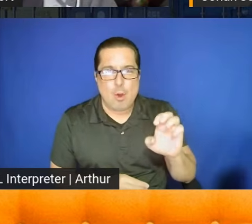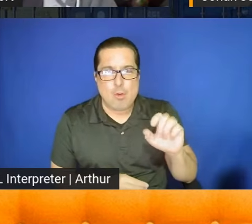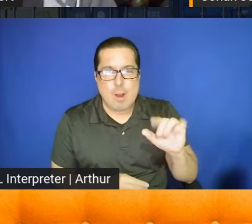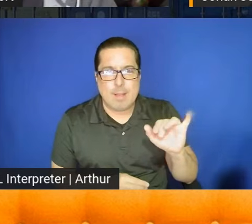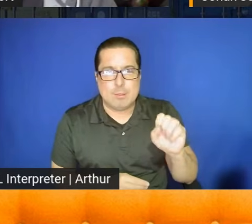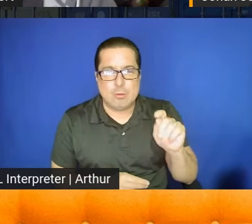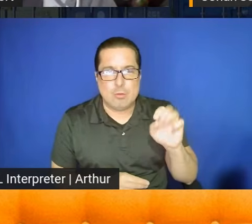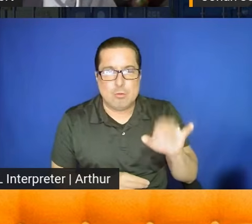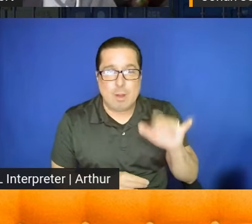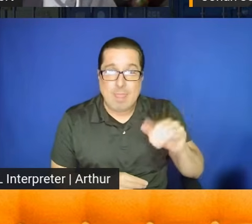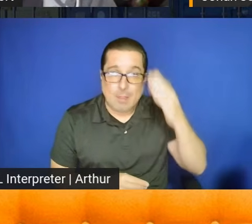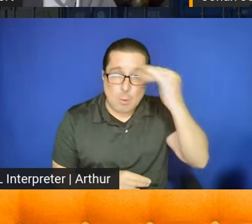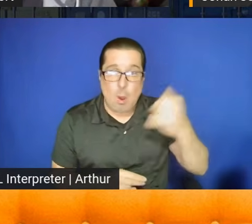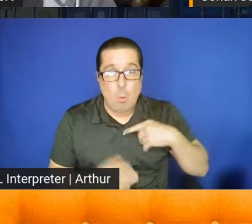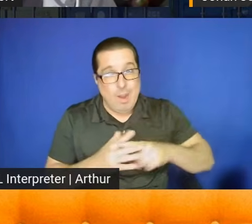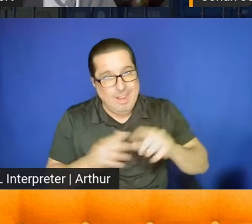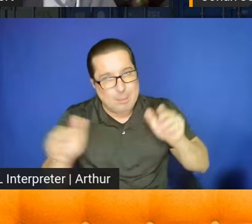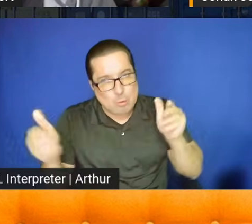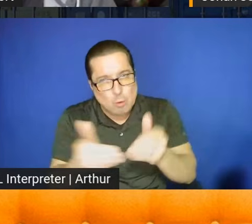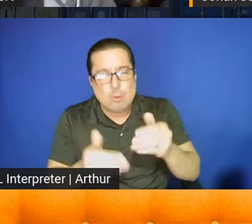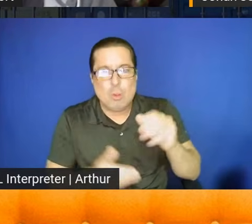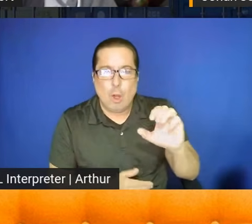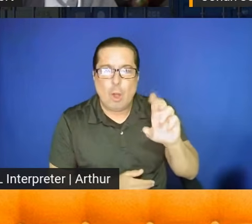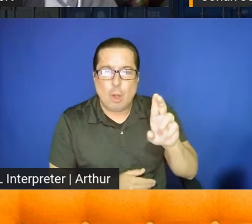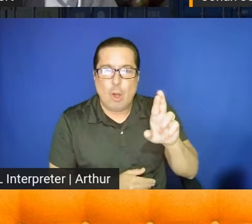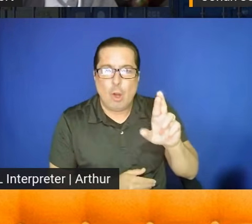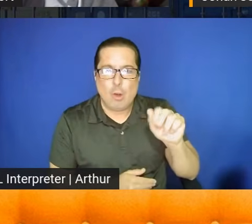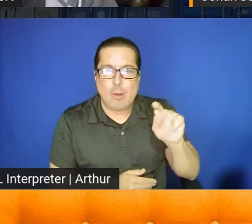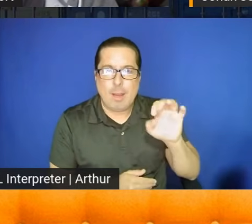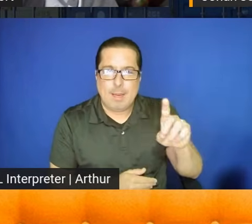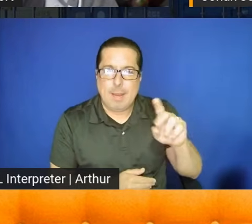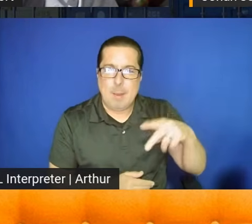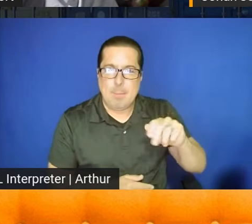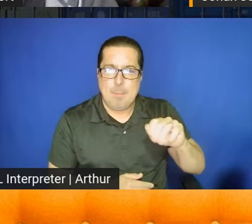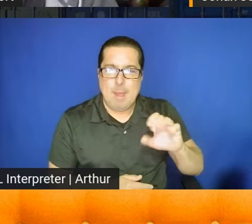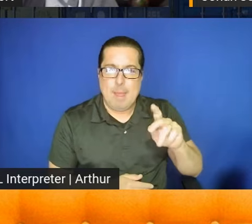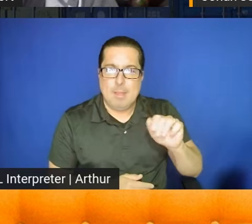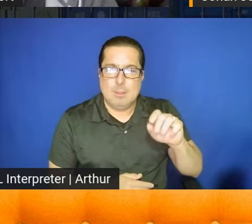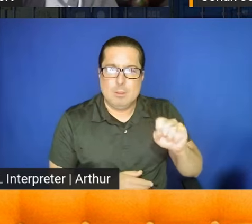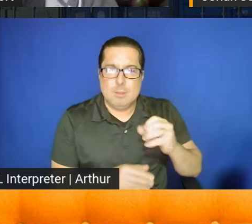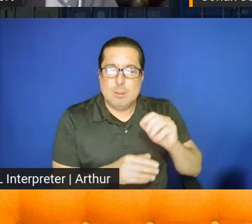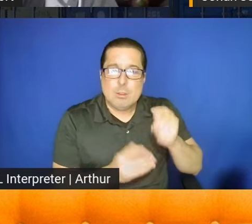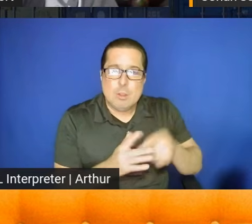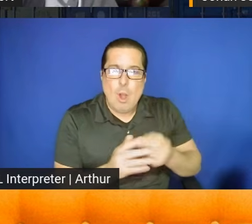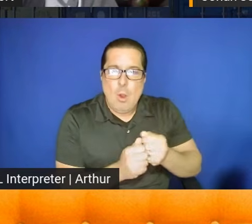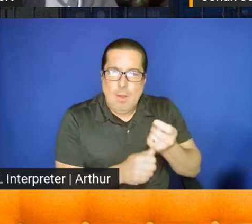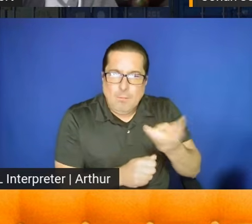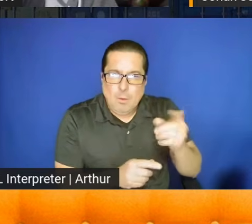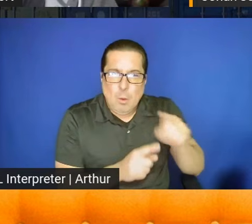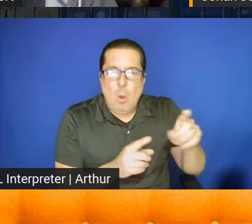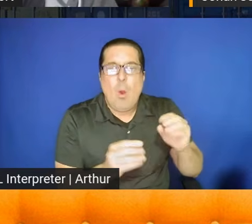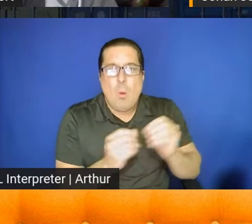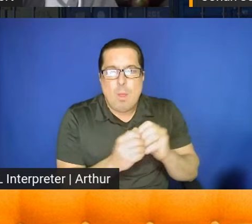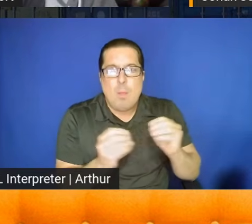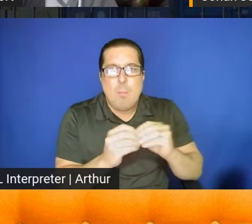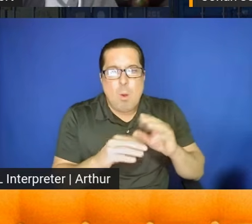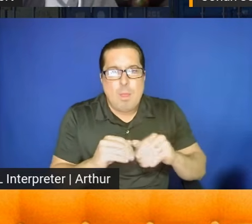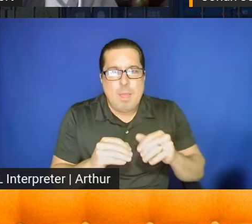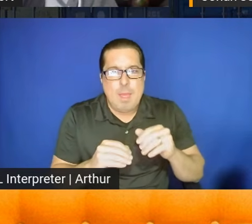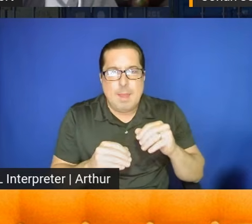are introducing curated packages, starting from a few, but we will add more over time to help